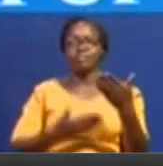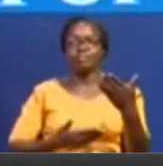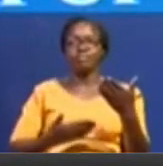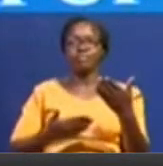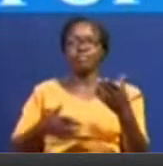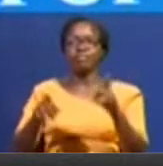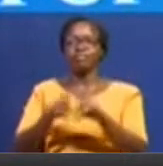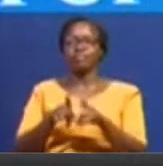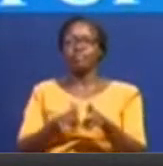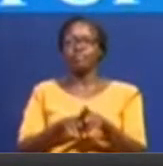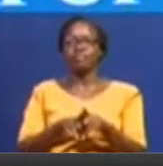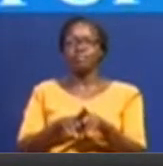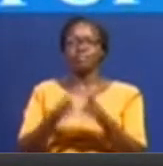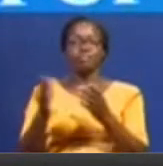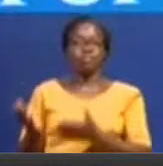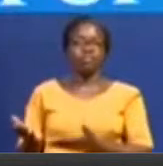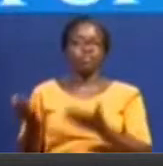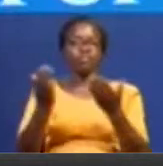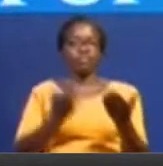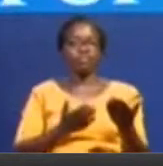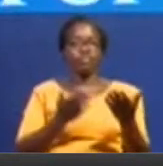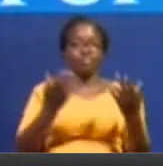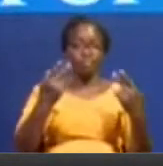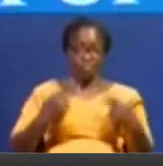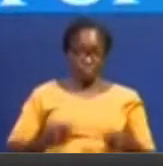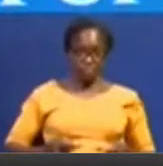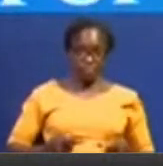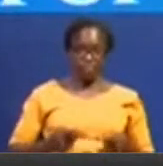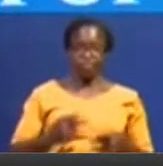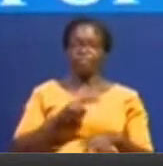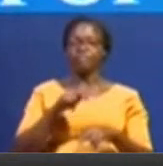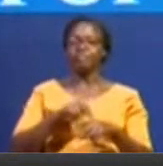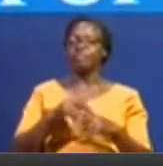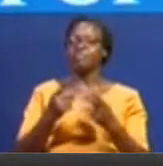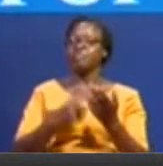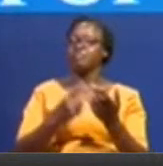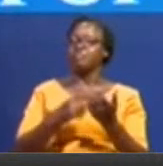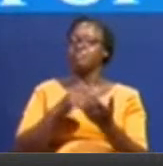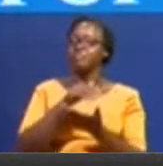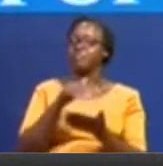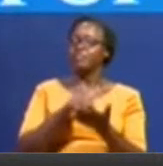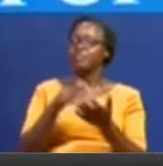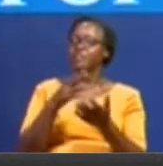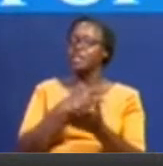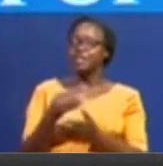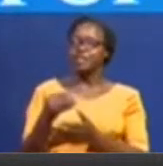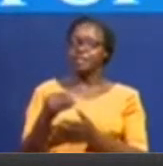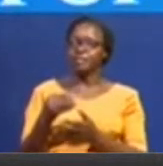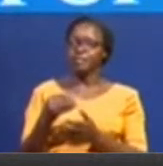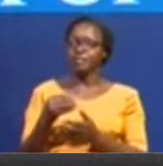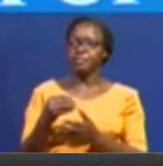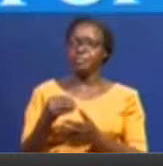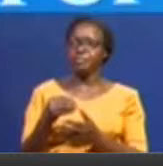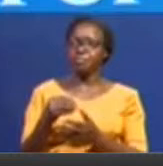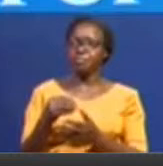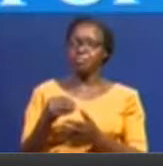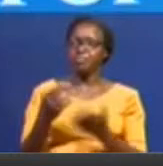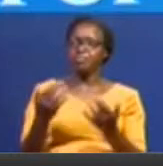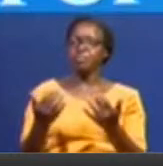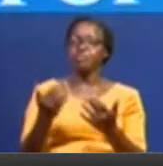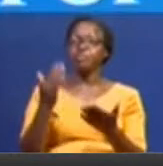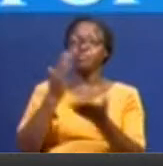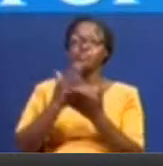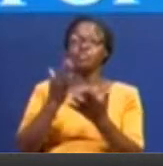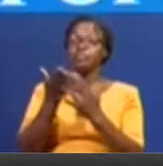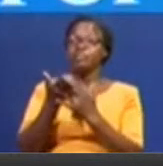also then brought to physically to the national tallying station, and that is, you now have to